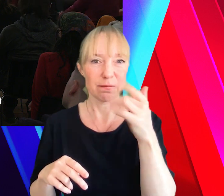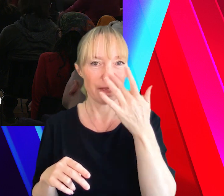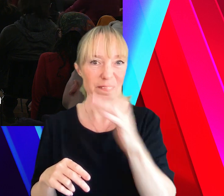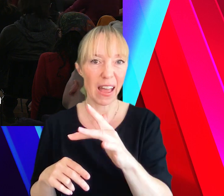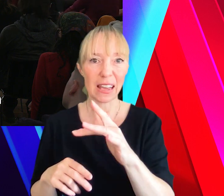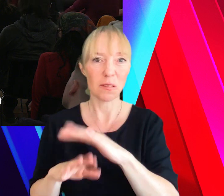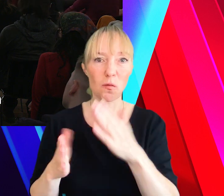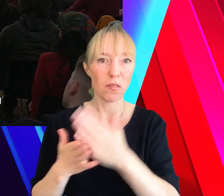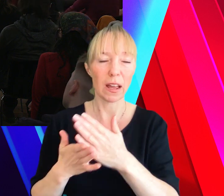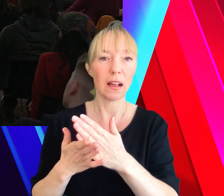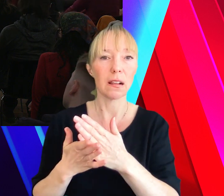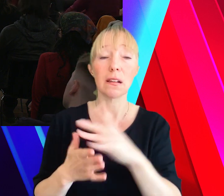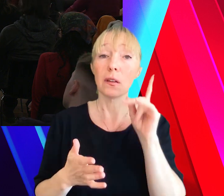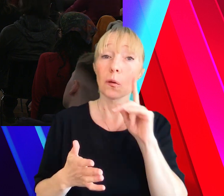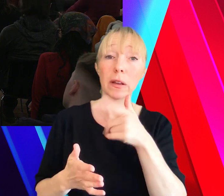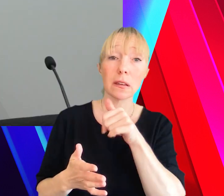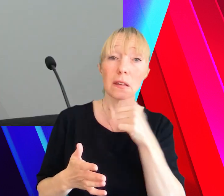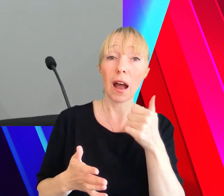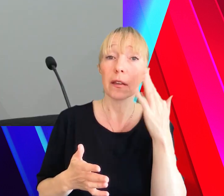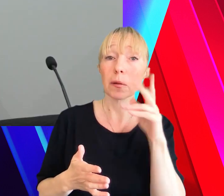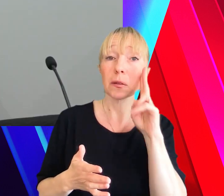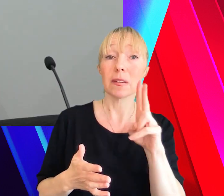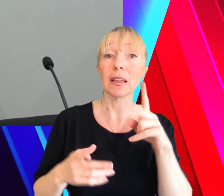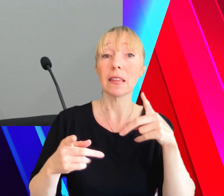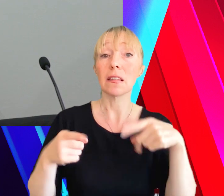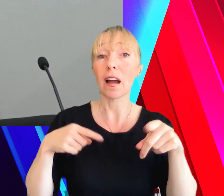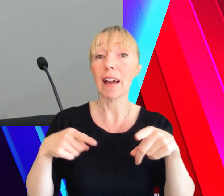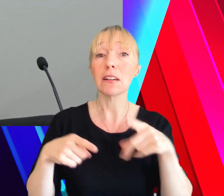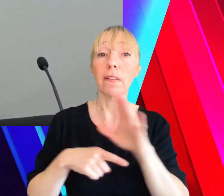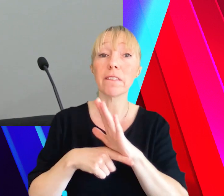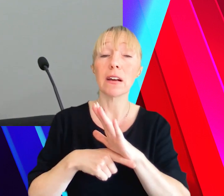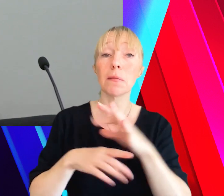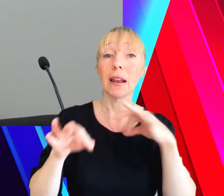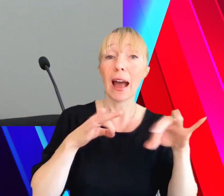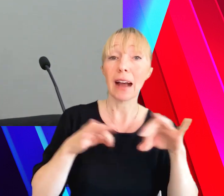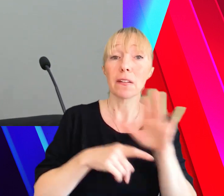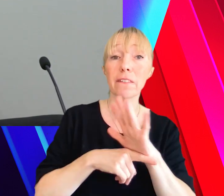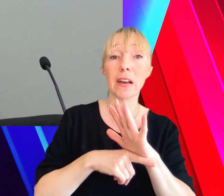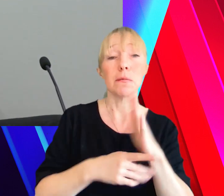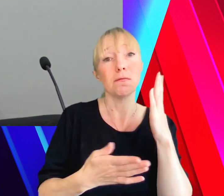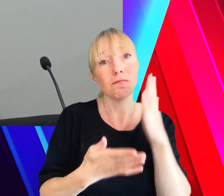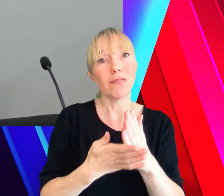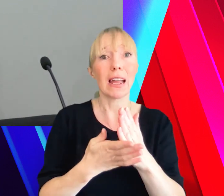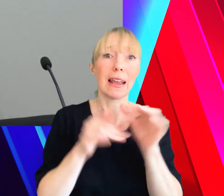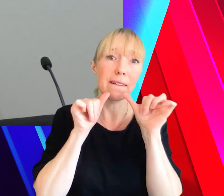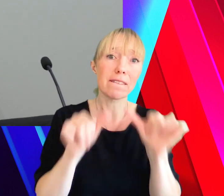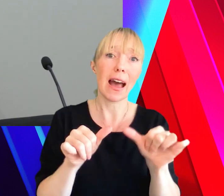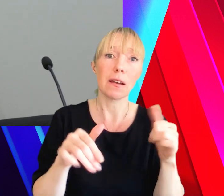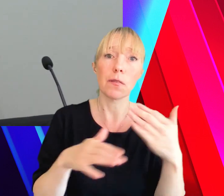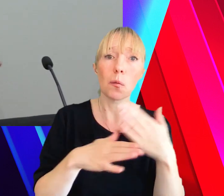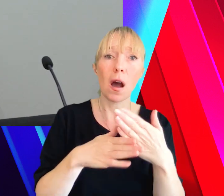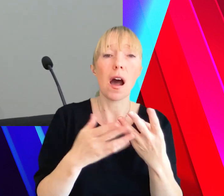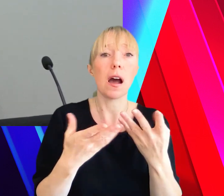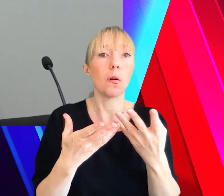completely legitimate. And I think it's always nice when you see like the director of a film or an actor in a film who's genuinely clearly